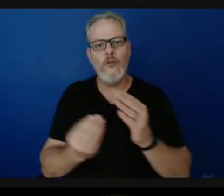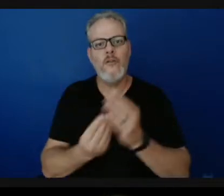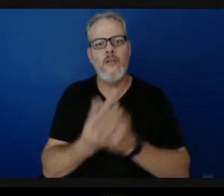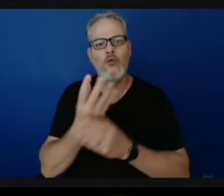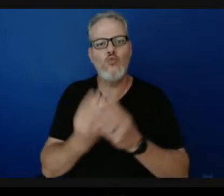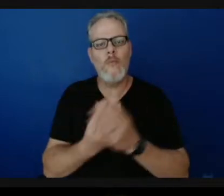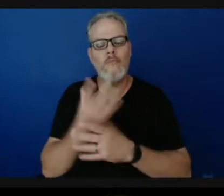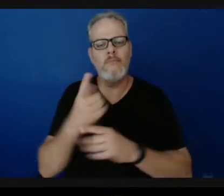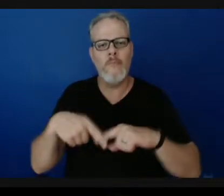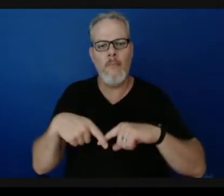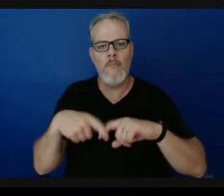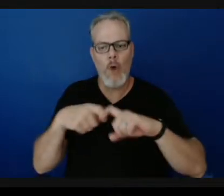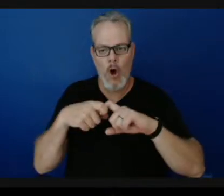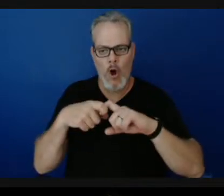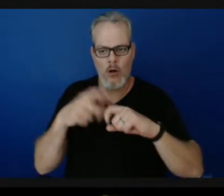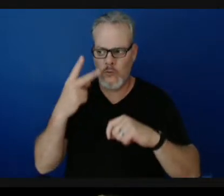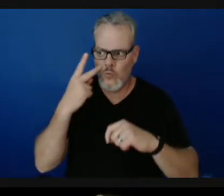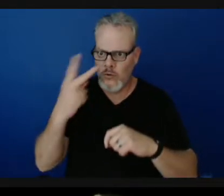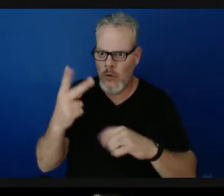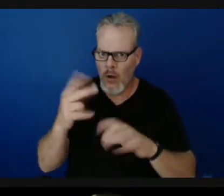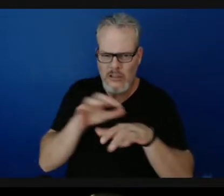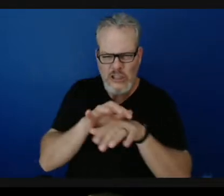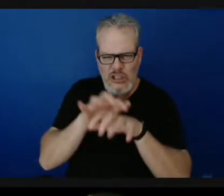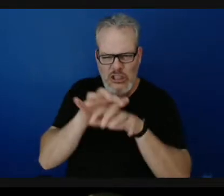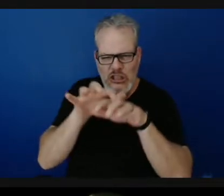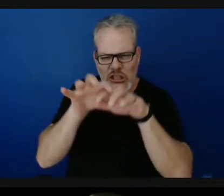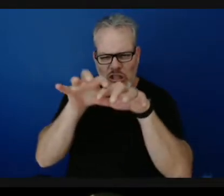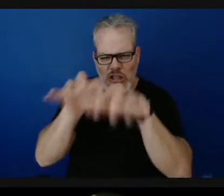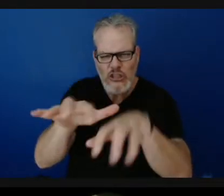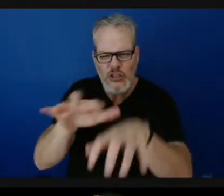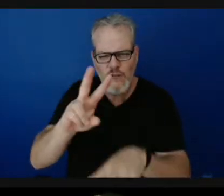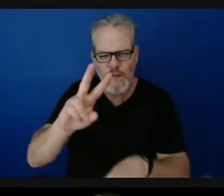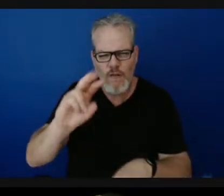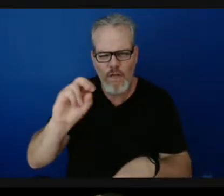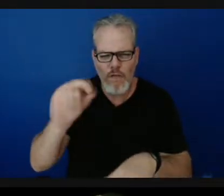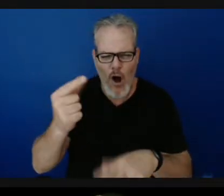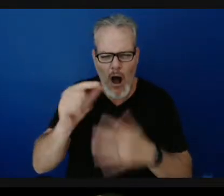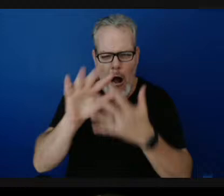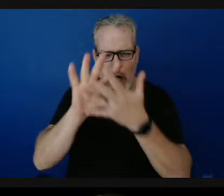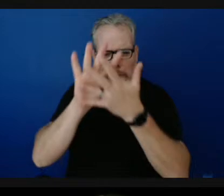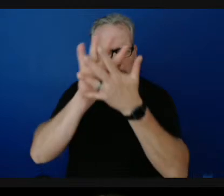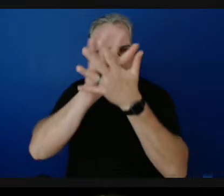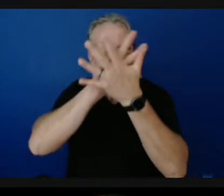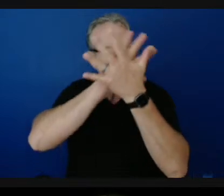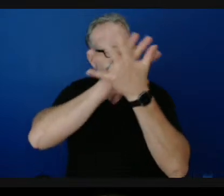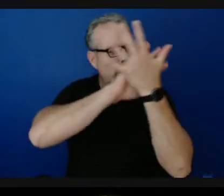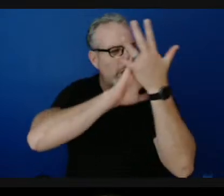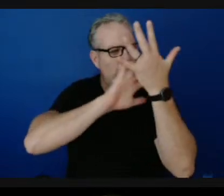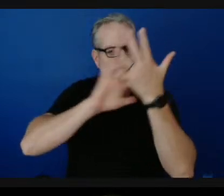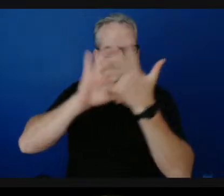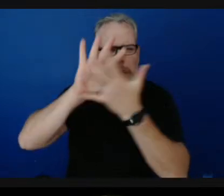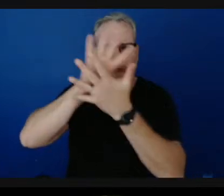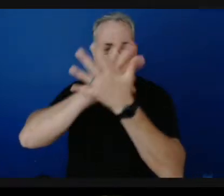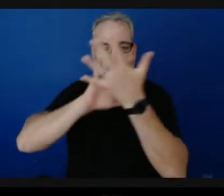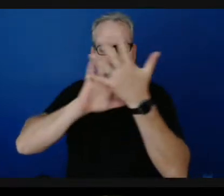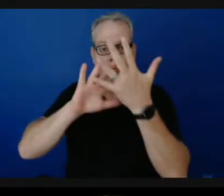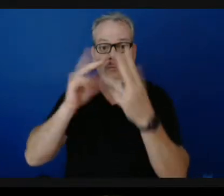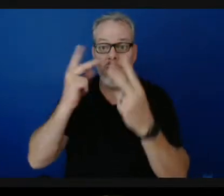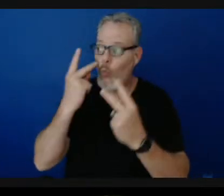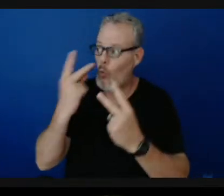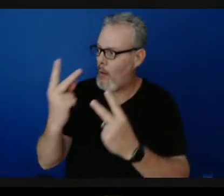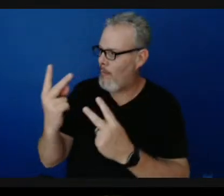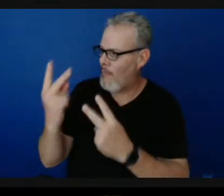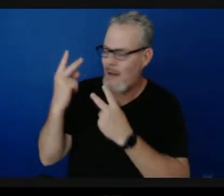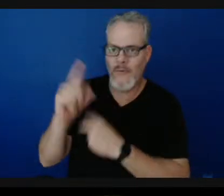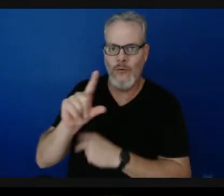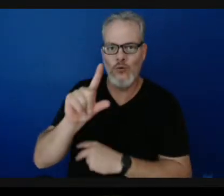accumulating, mainly because of the lack of winds. And it reminded me the sunsets of the 2018 sunsets